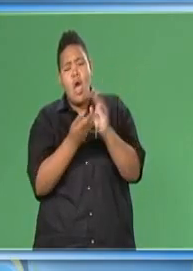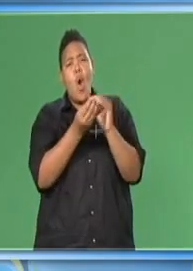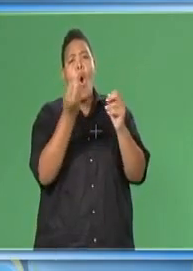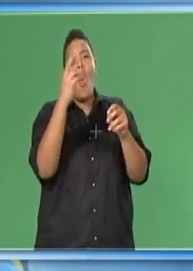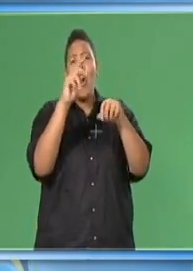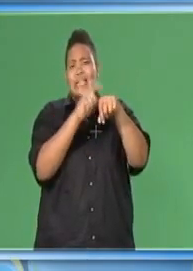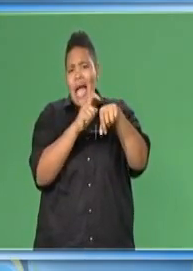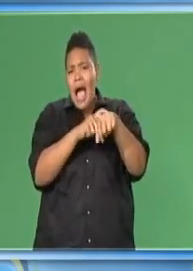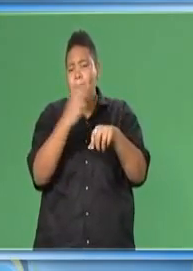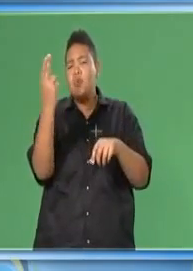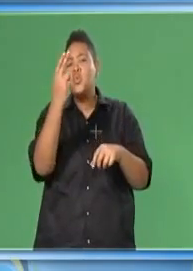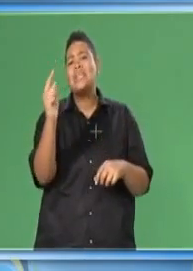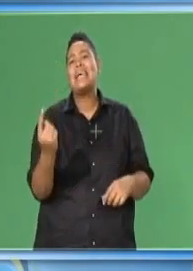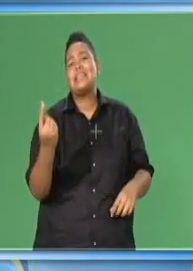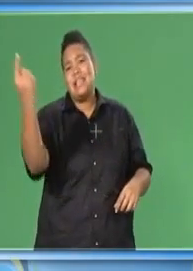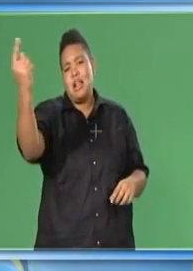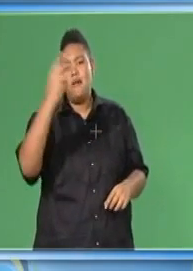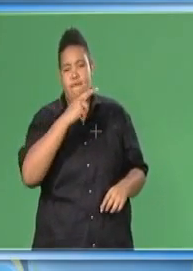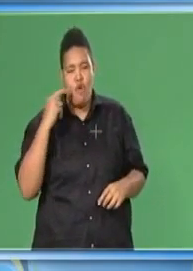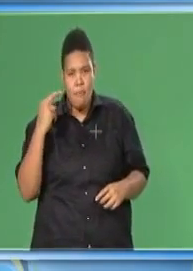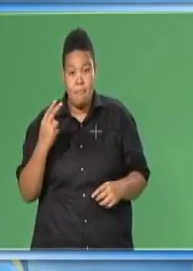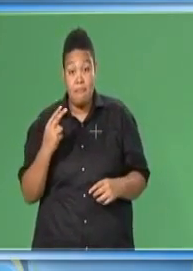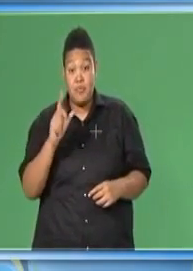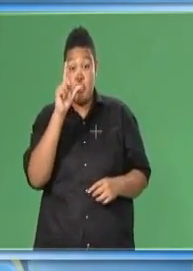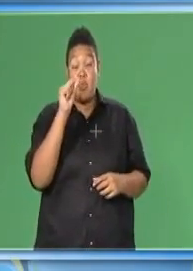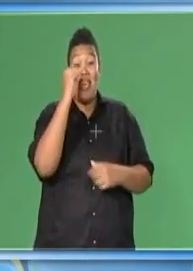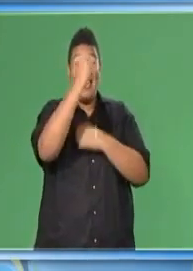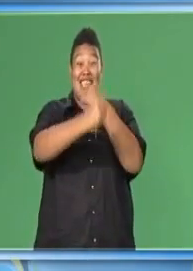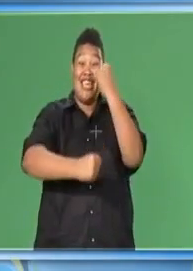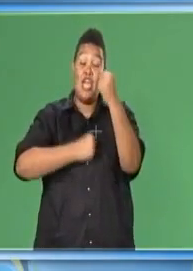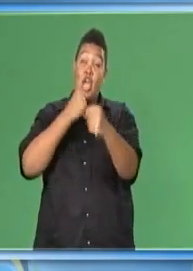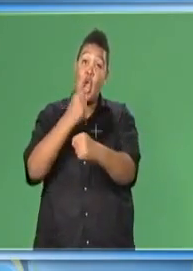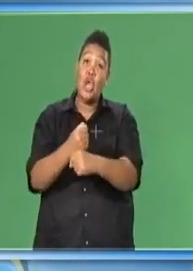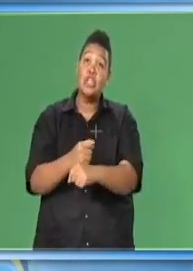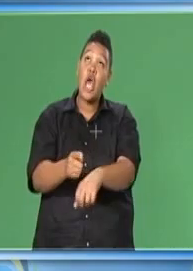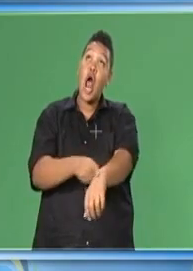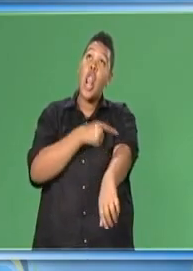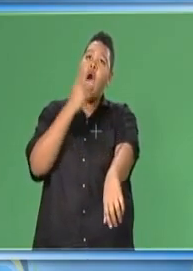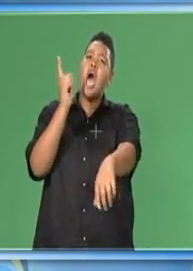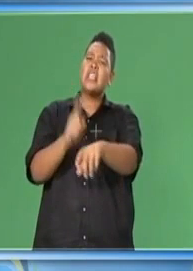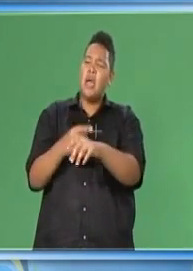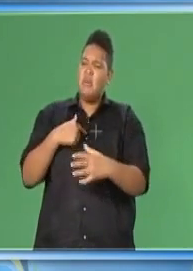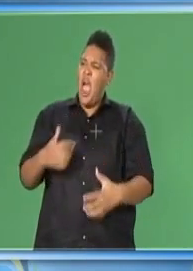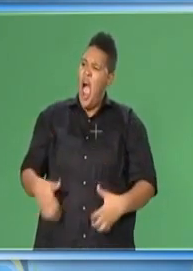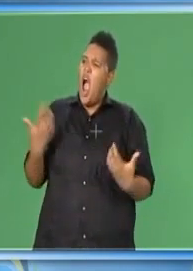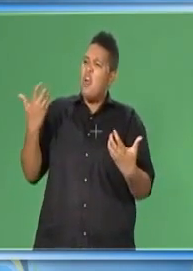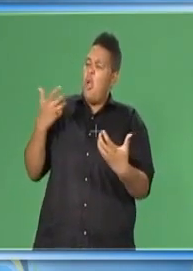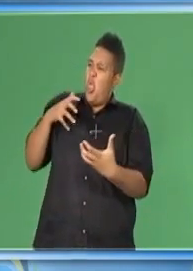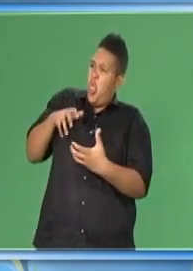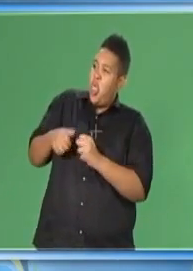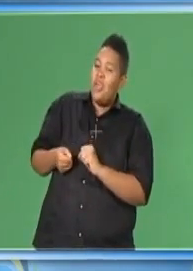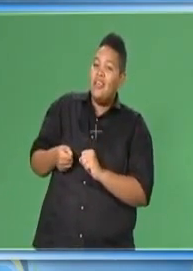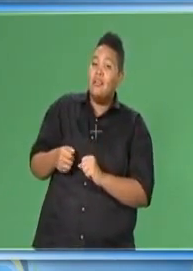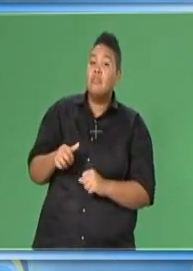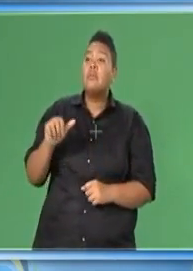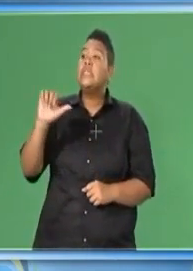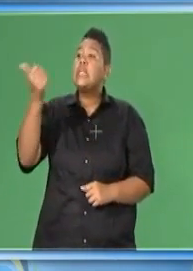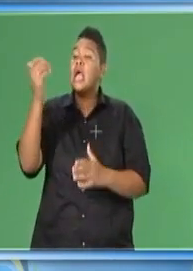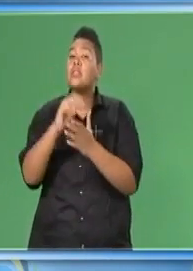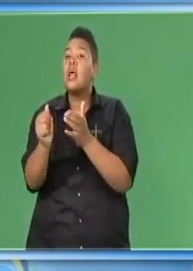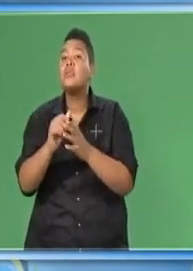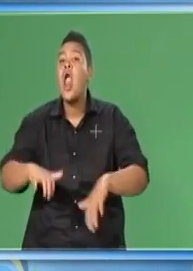the tourists are pleased with the resort's offerings. She seems hungry. The soup tastes